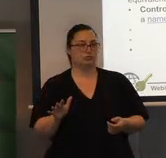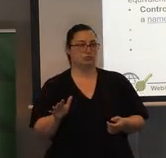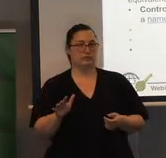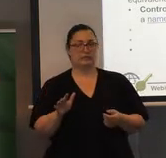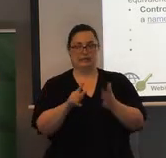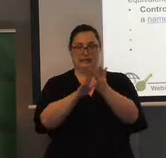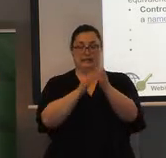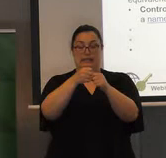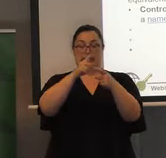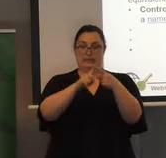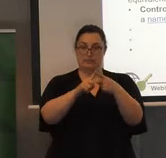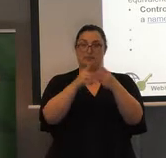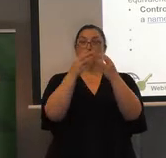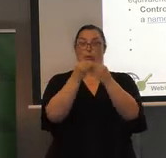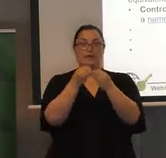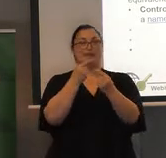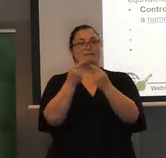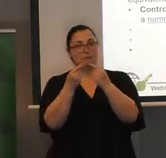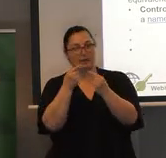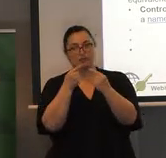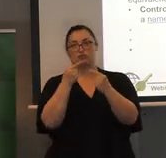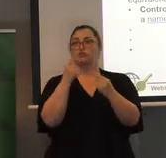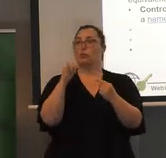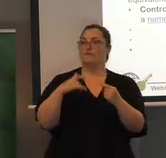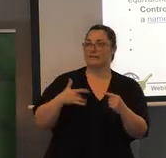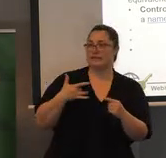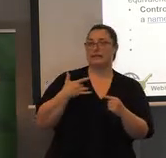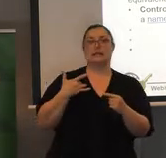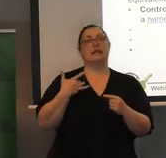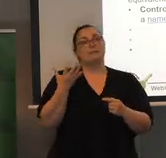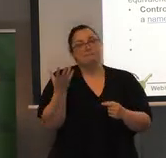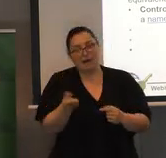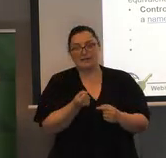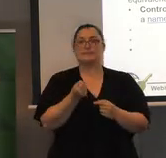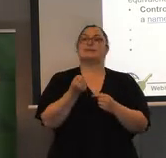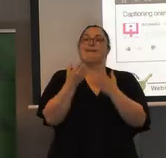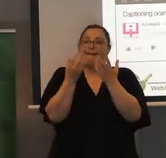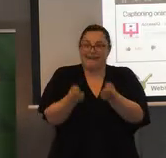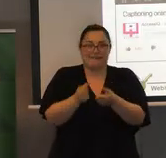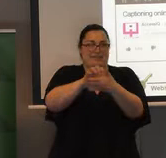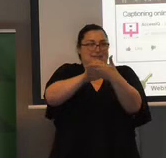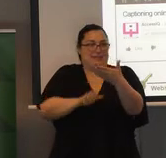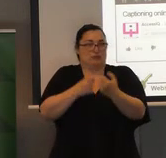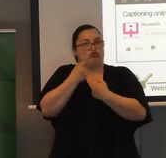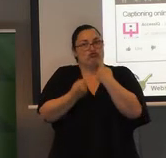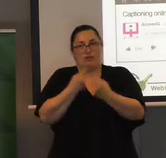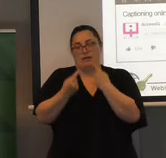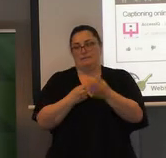anything. Images that have information or convey feeling must have alternative text describing to people what it is.